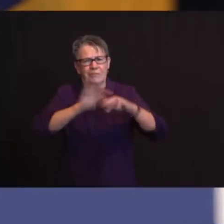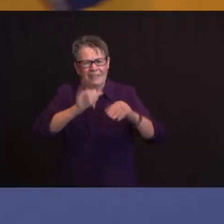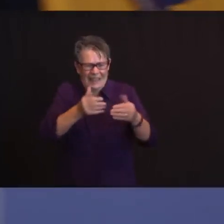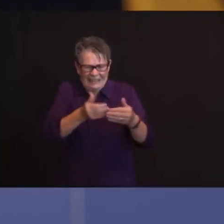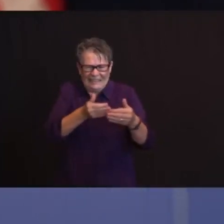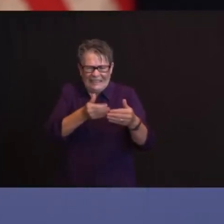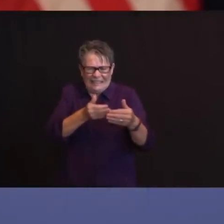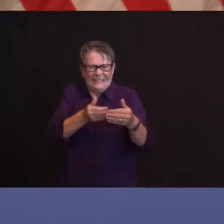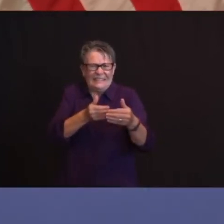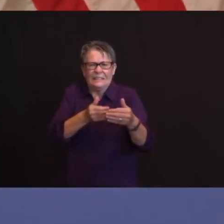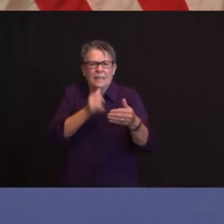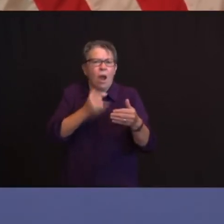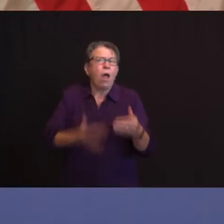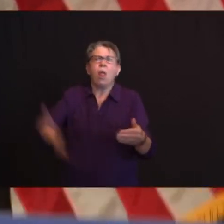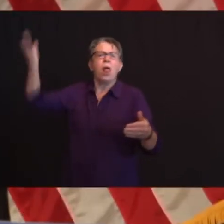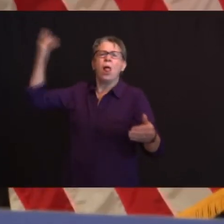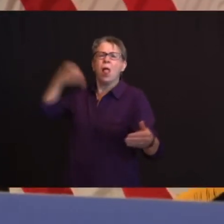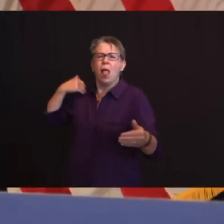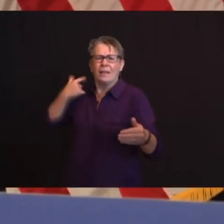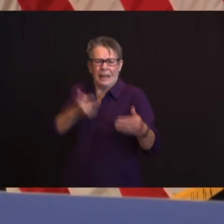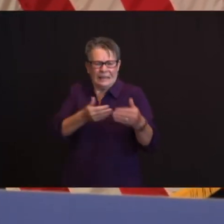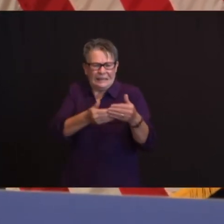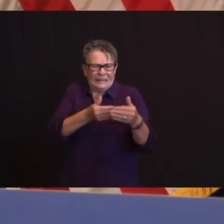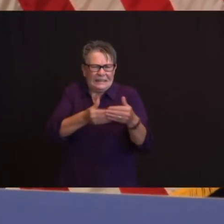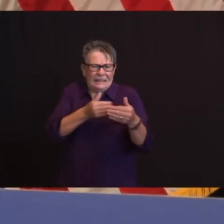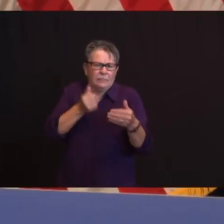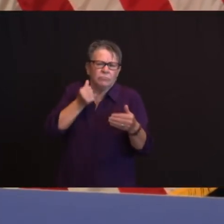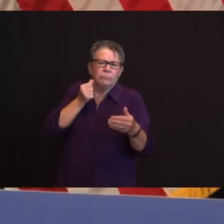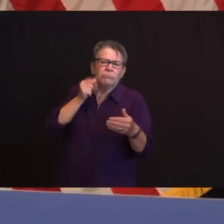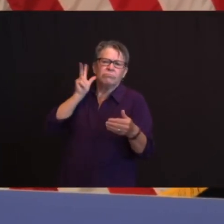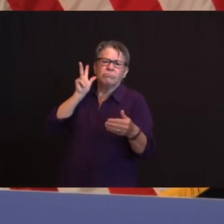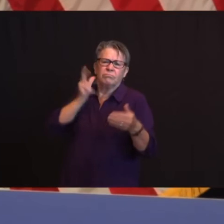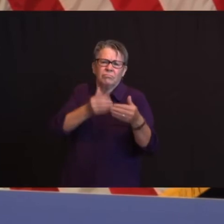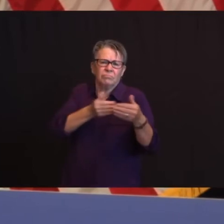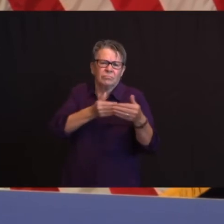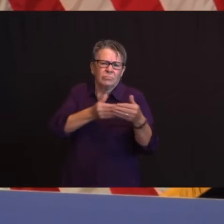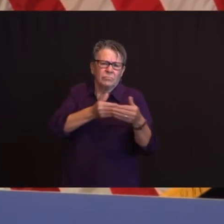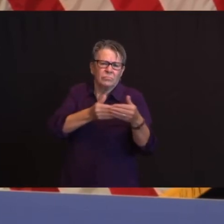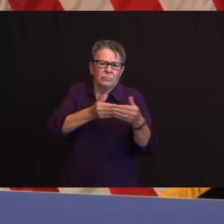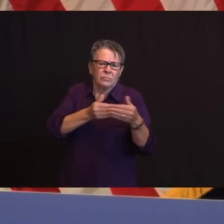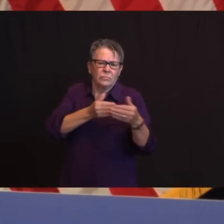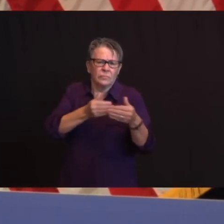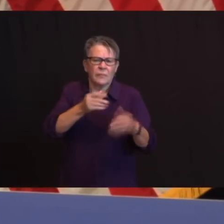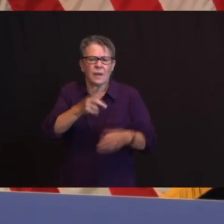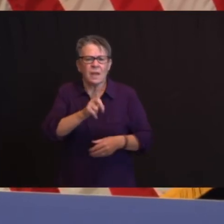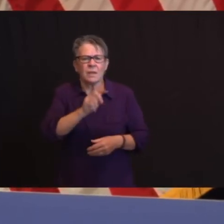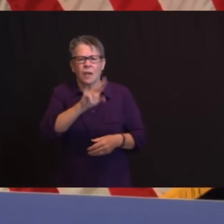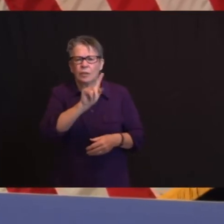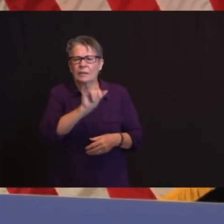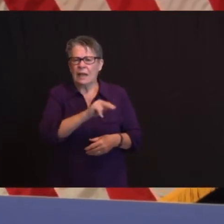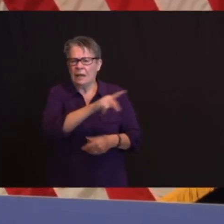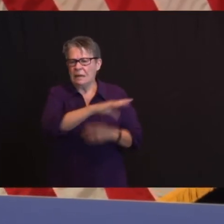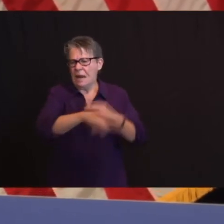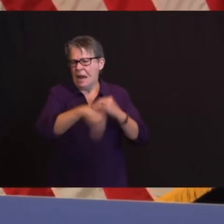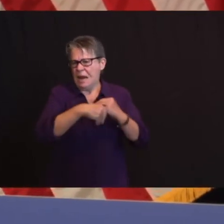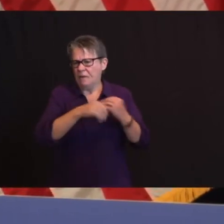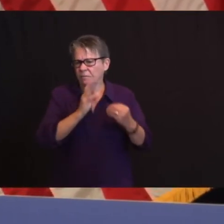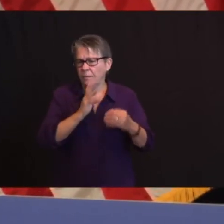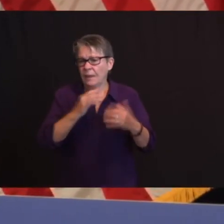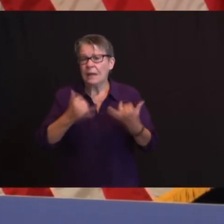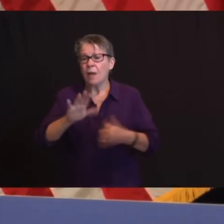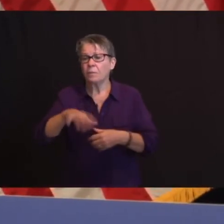with the number of cases increasing, that there is definitely a higher burden for local health departments to follow up on the